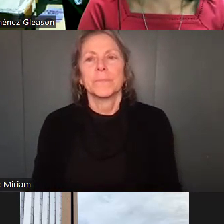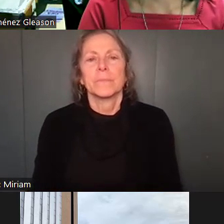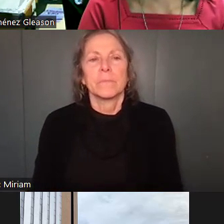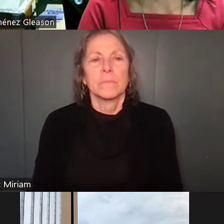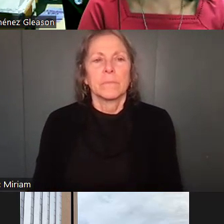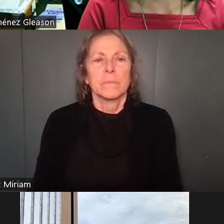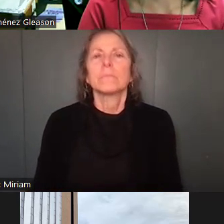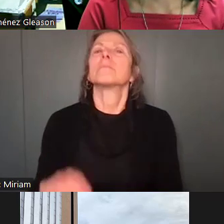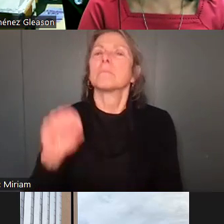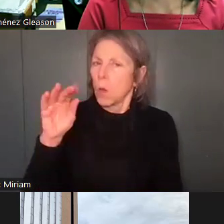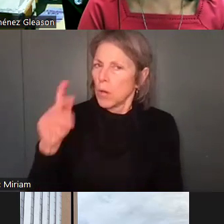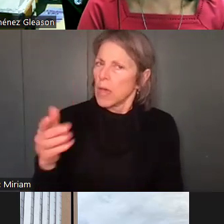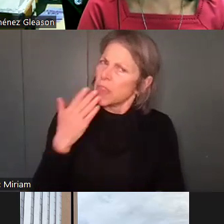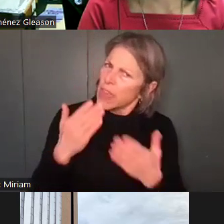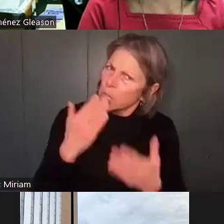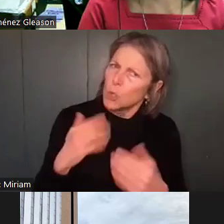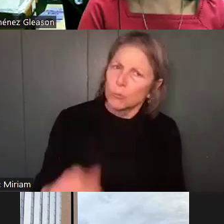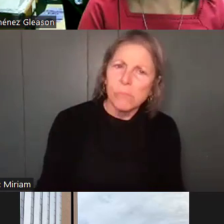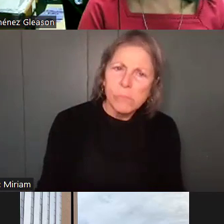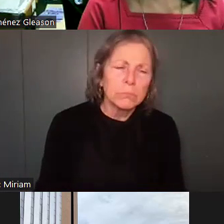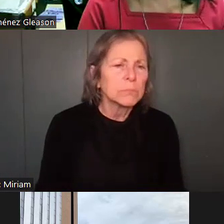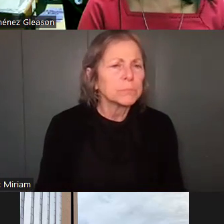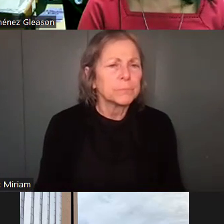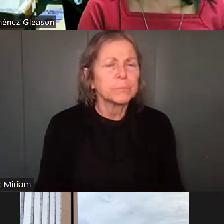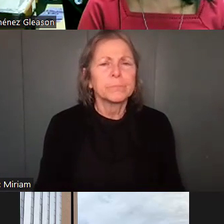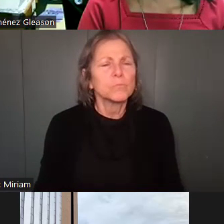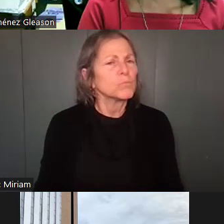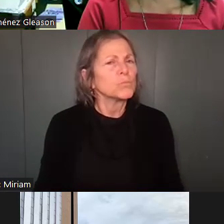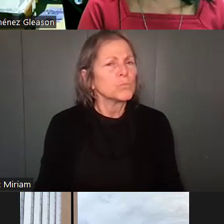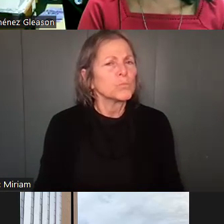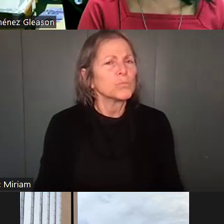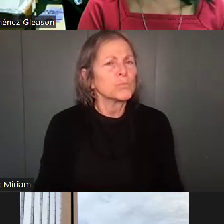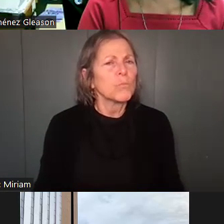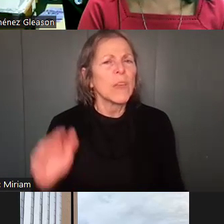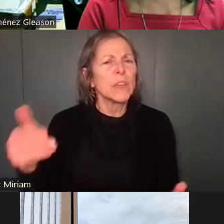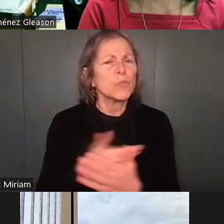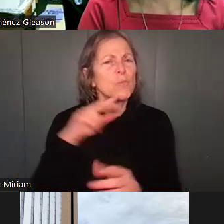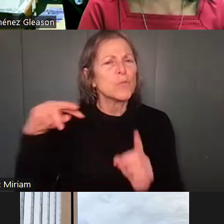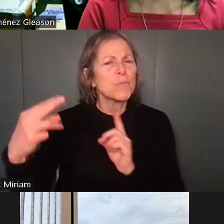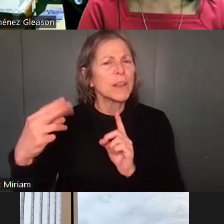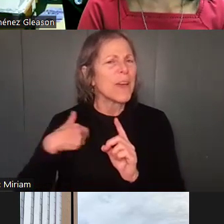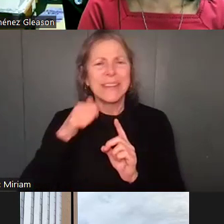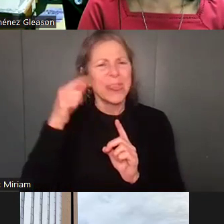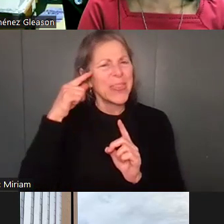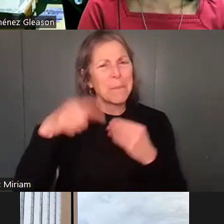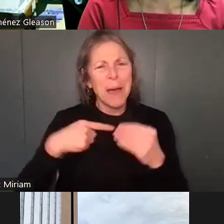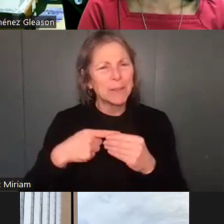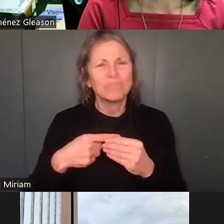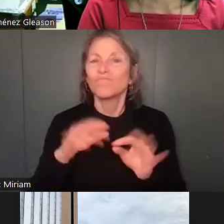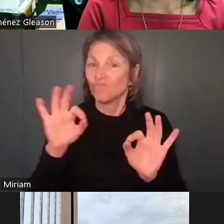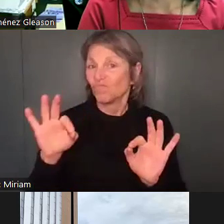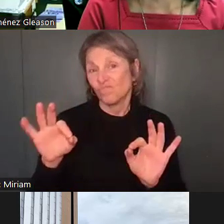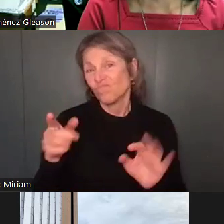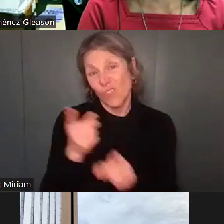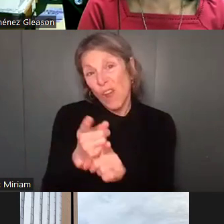Yeah. Okay. Thank you for those. Now I think you sort of put a perspective that I wasn't looking at. So I think you're right, though. We